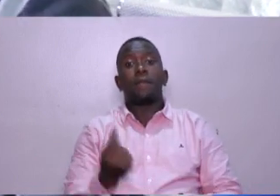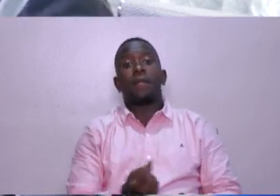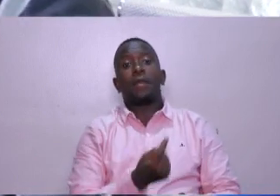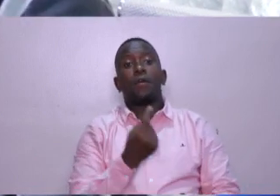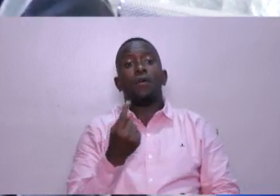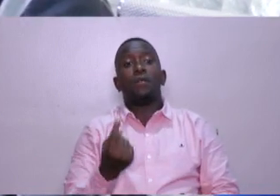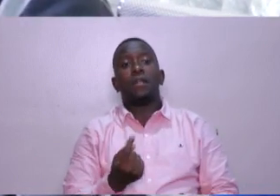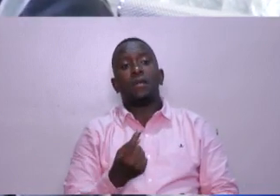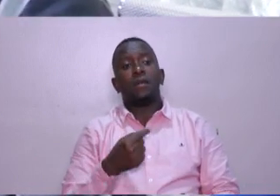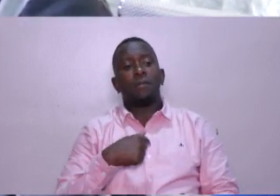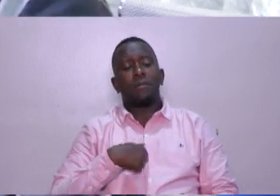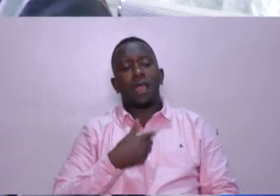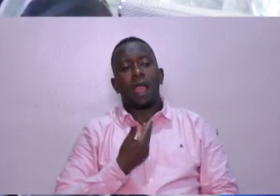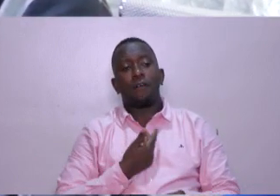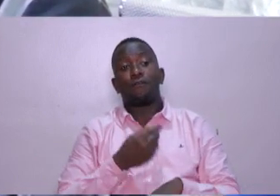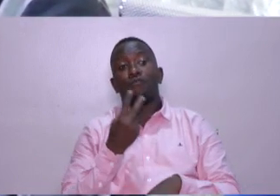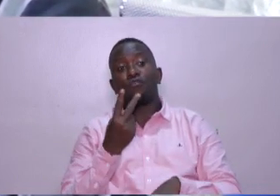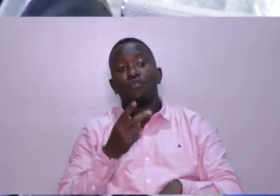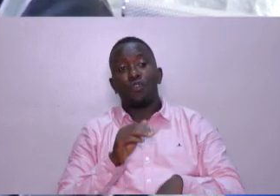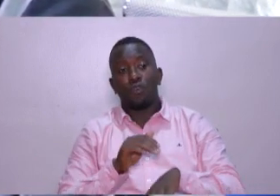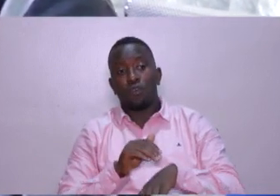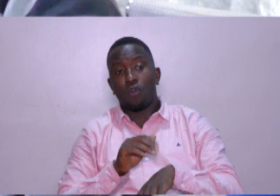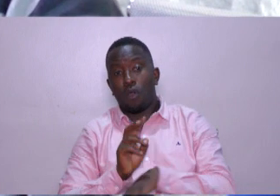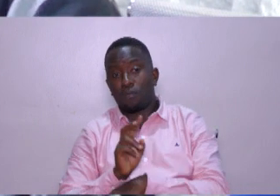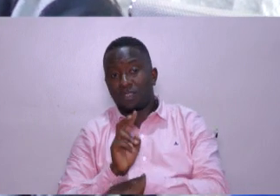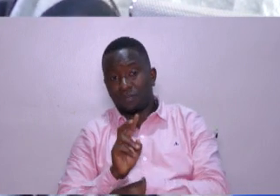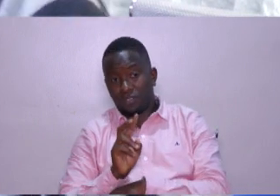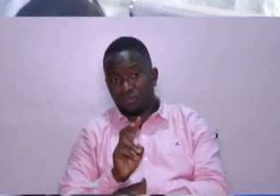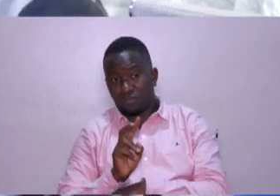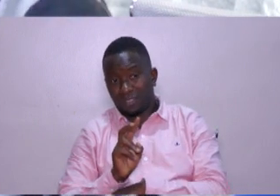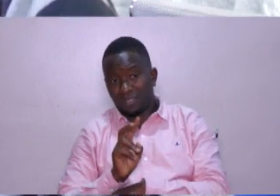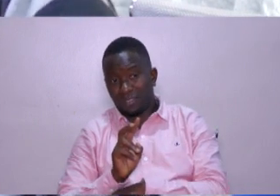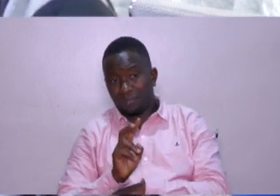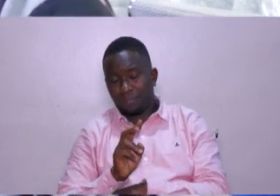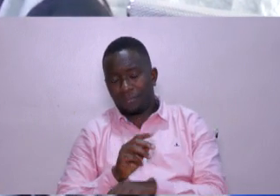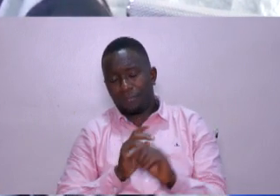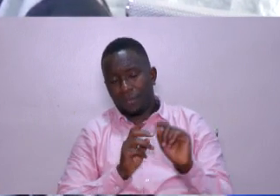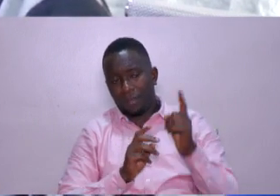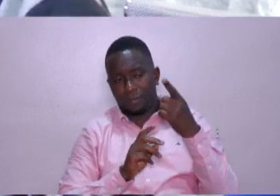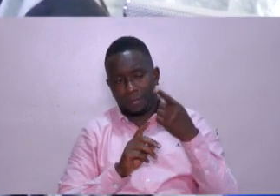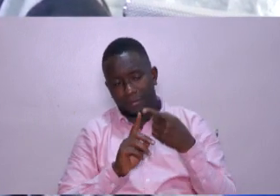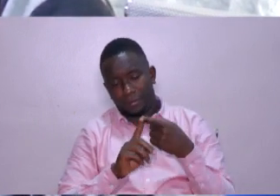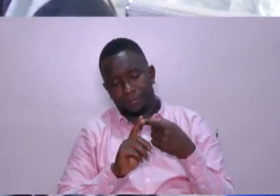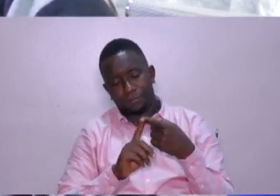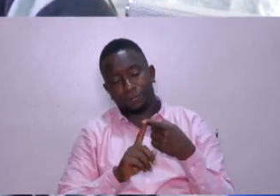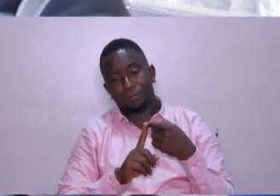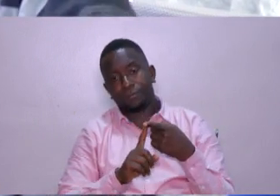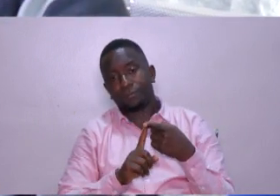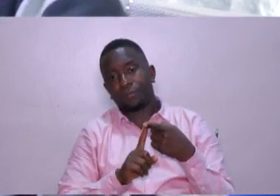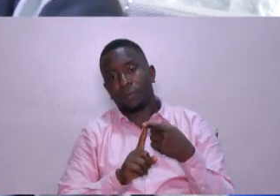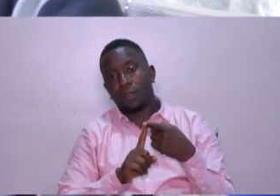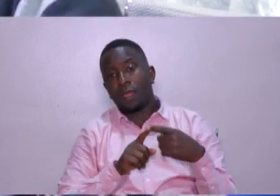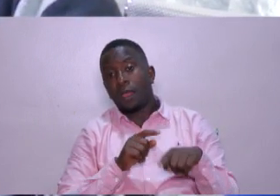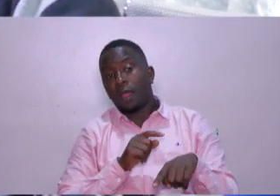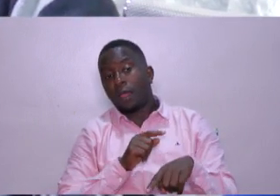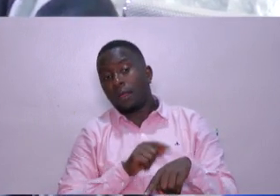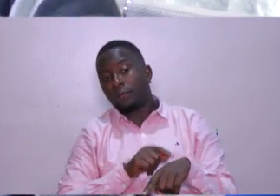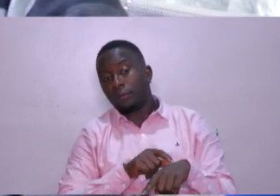I have 2 observations. One is that as the